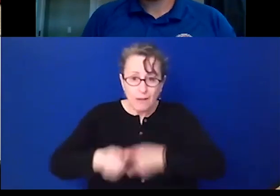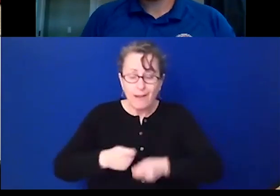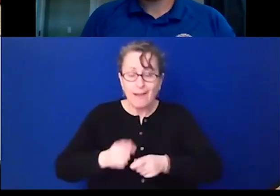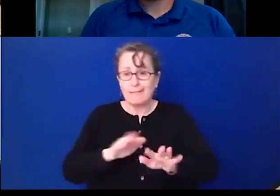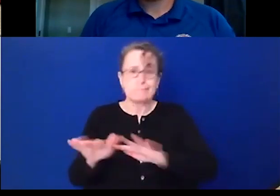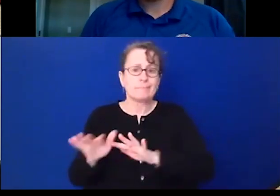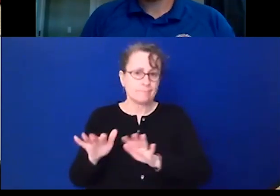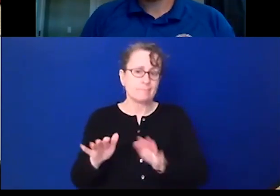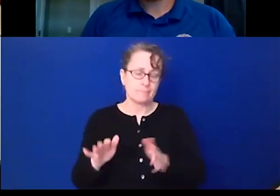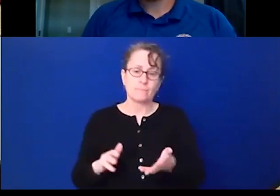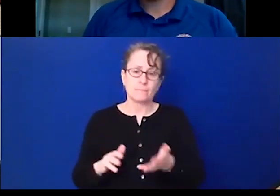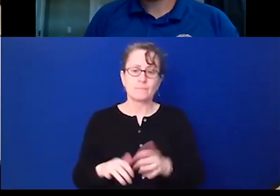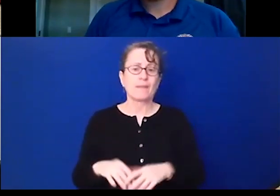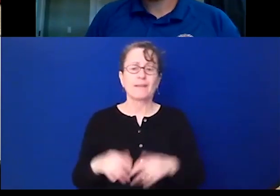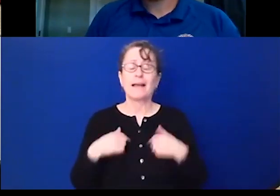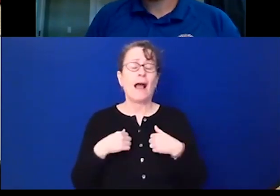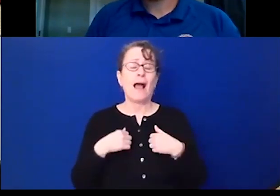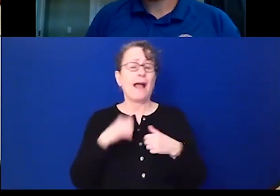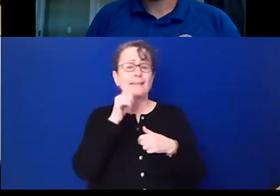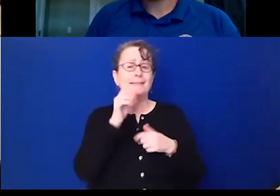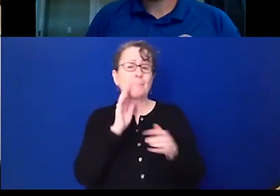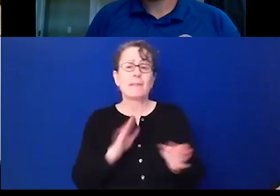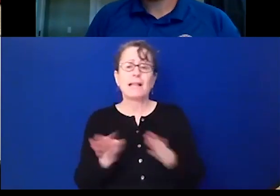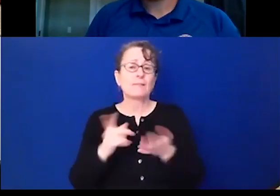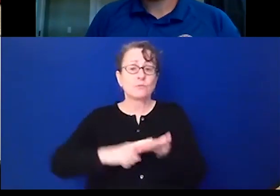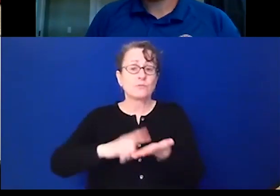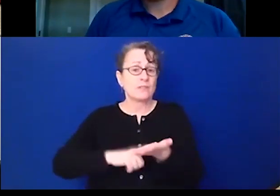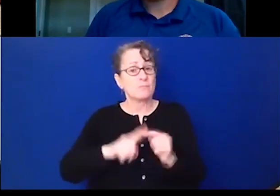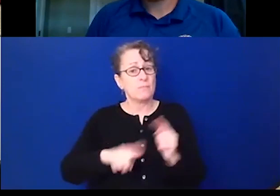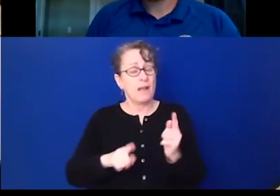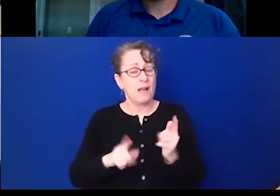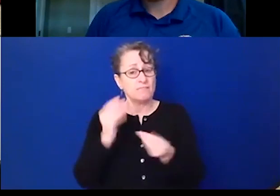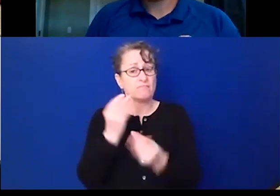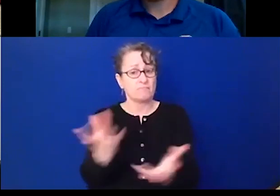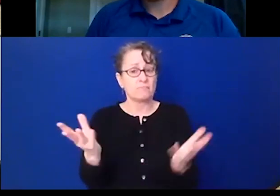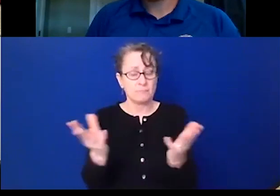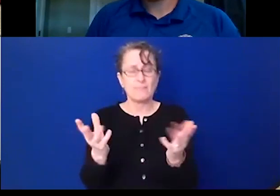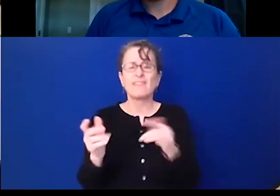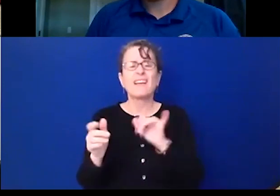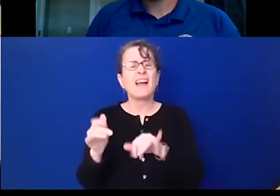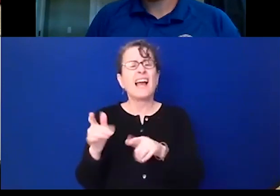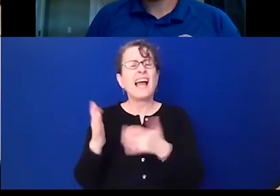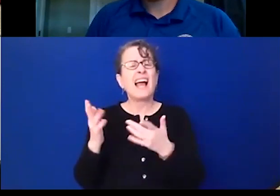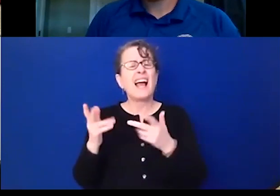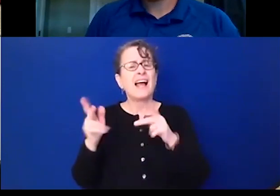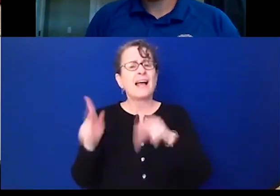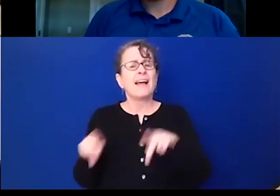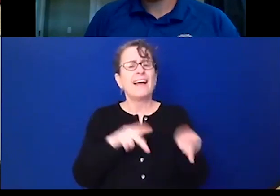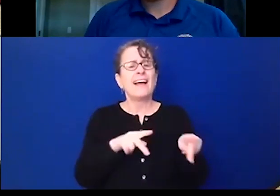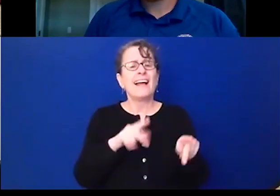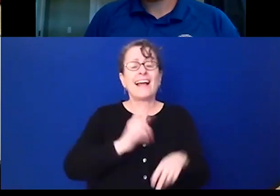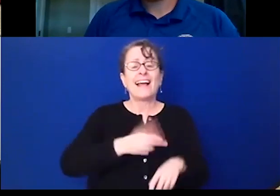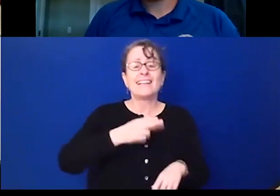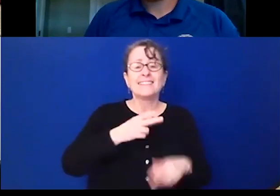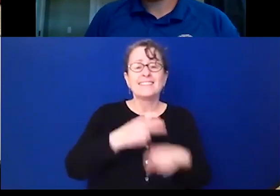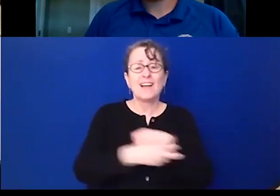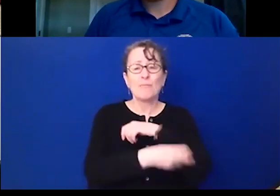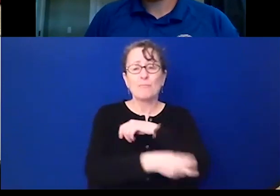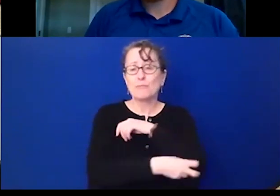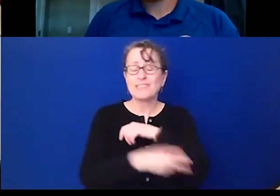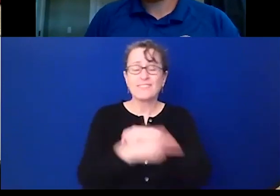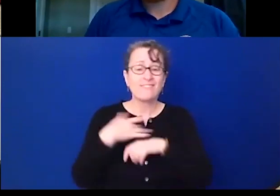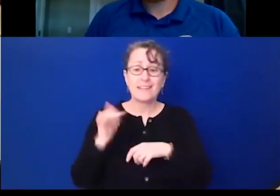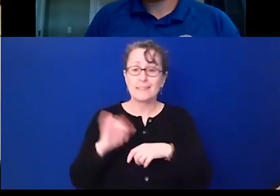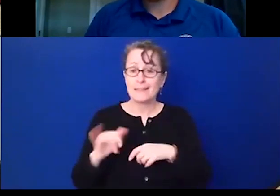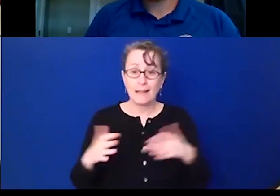talking about Putney Road, that project, like the Hinsdale Bridge, feels like you'll never actually get to the place where it's being